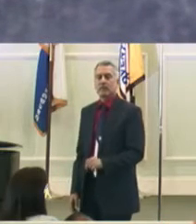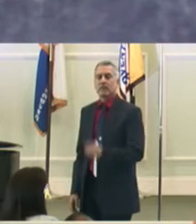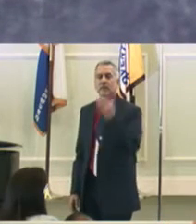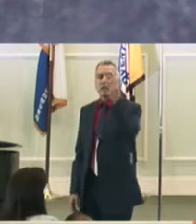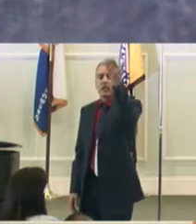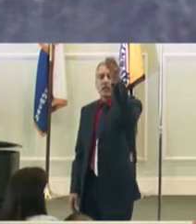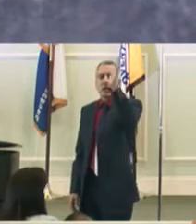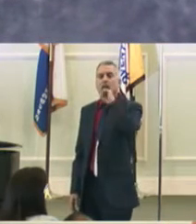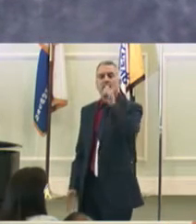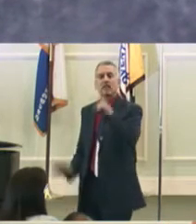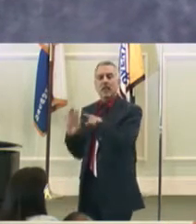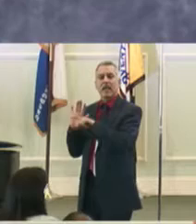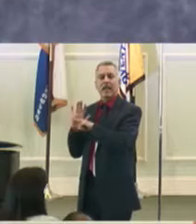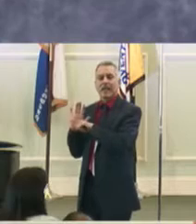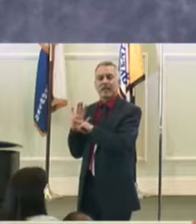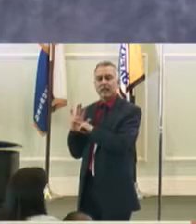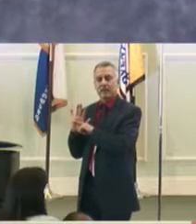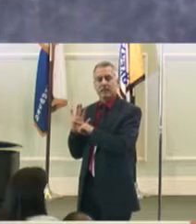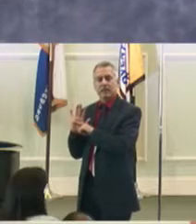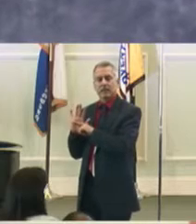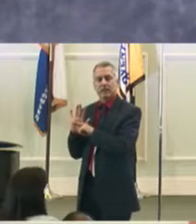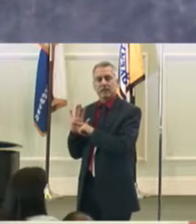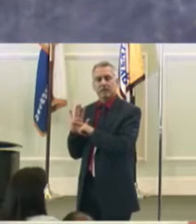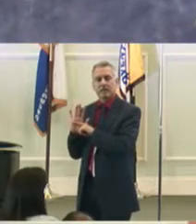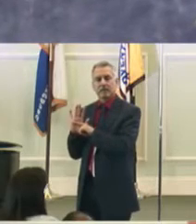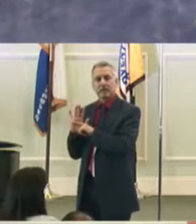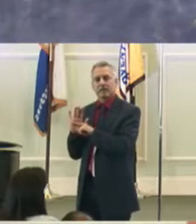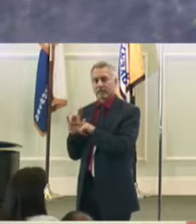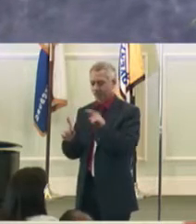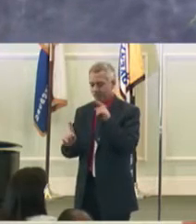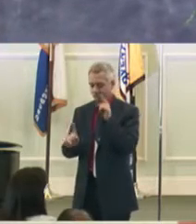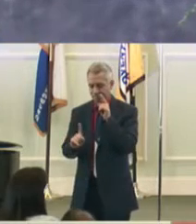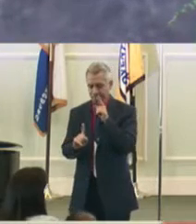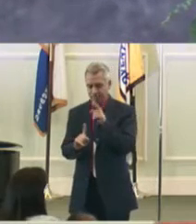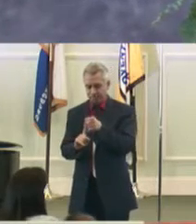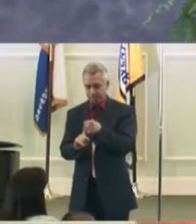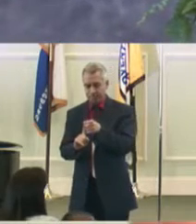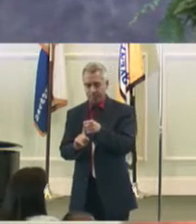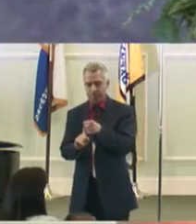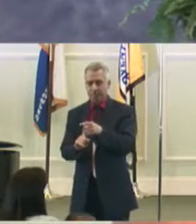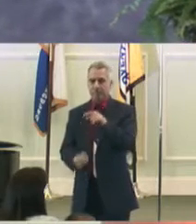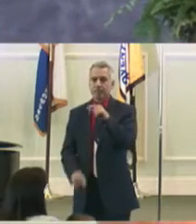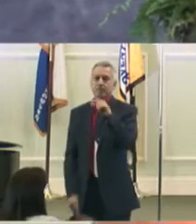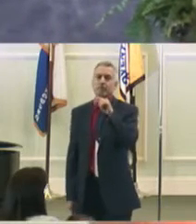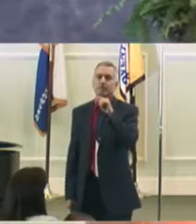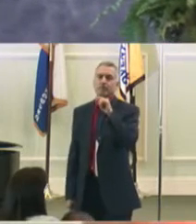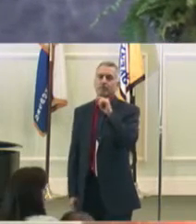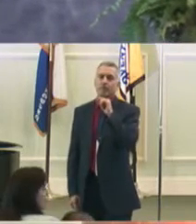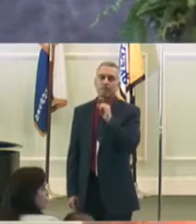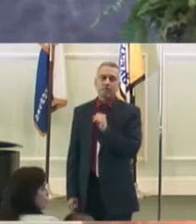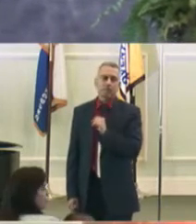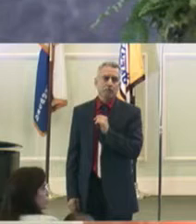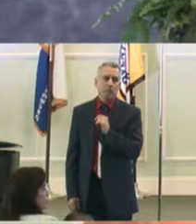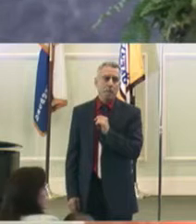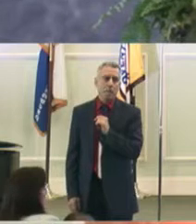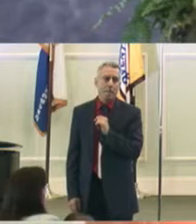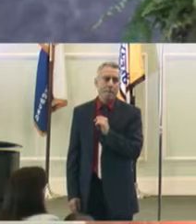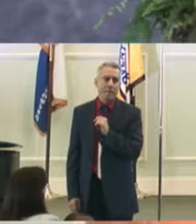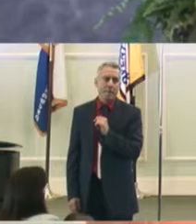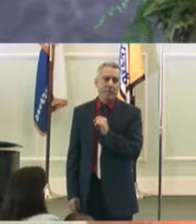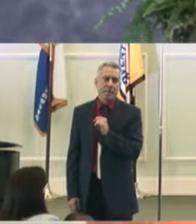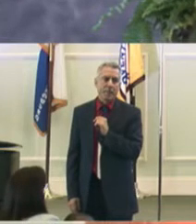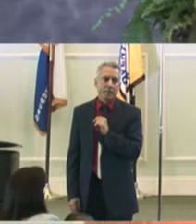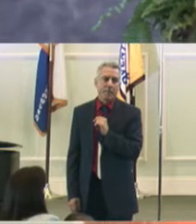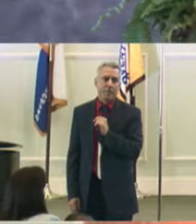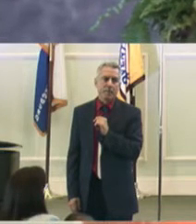in your best interest, but that's another story. But let's go to the text to bear that out. Let's stay in Luke a little bit. We're going to go down and read the text we didn't read. Still